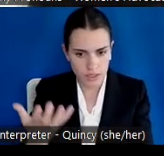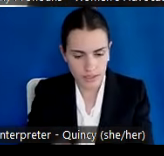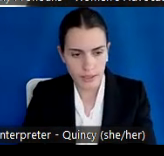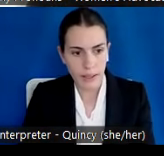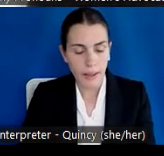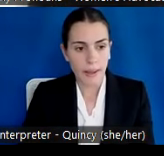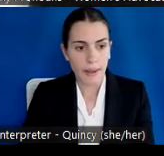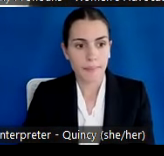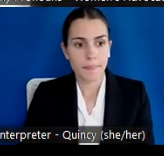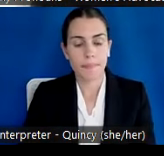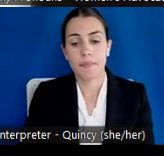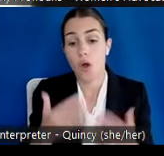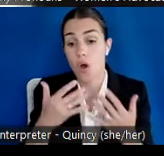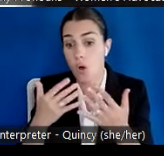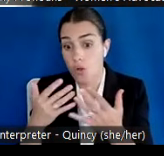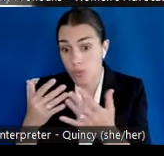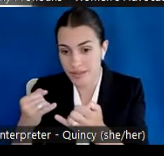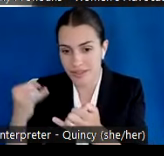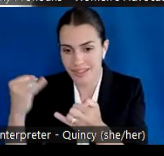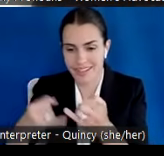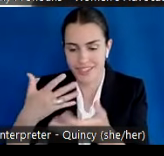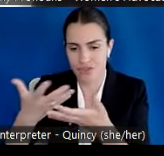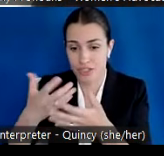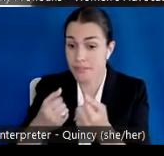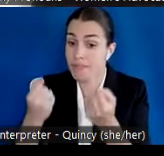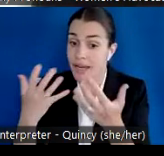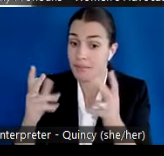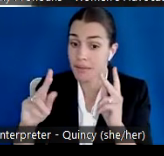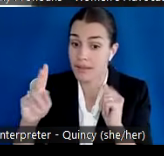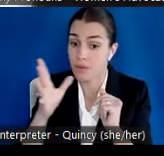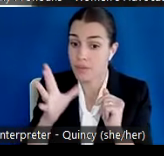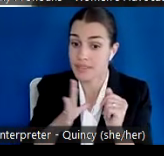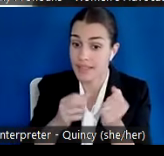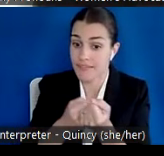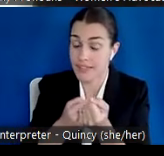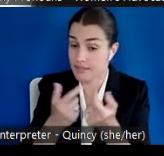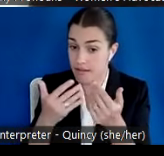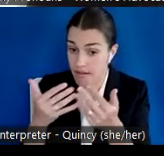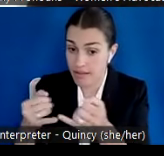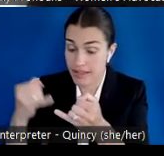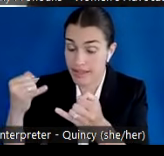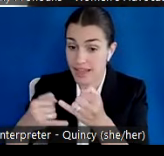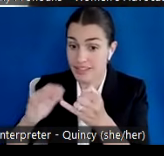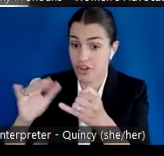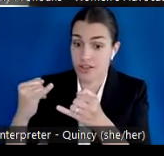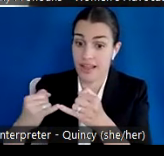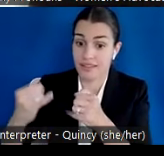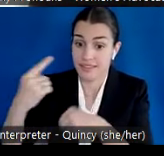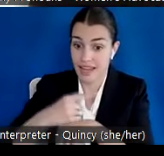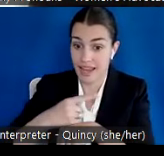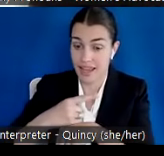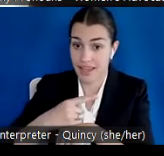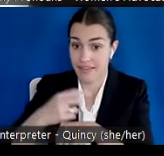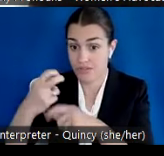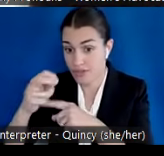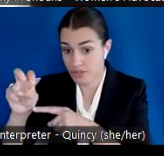All the way to the last interaction, which for many folks at Women's Advocates is their last day, whether they're transitioning